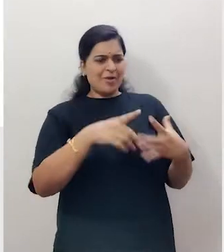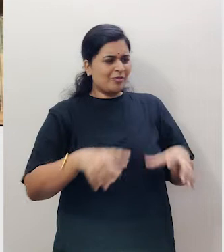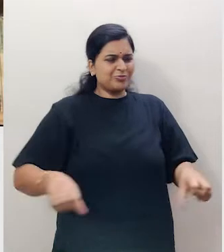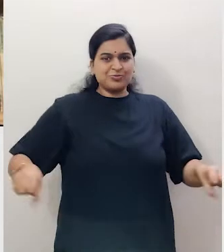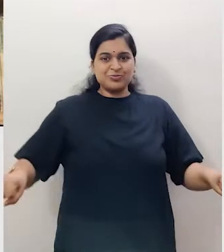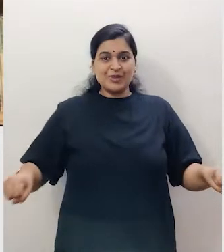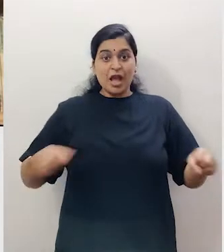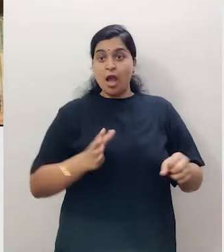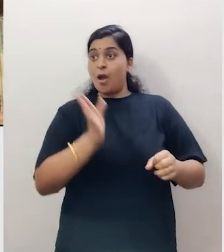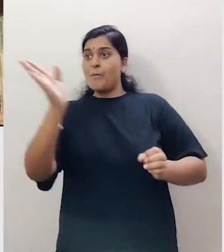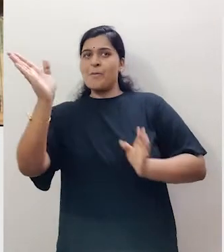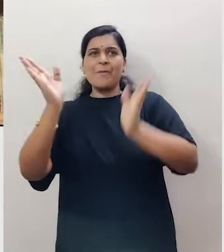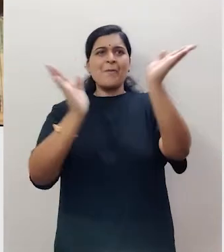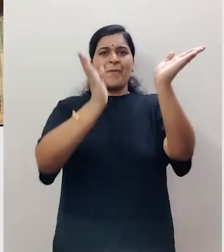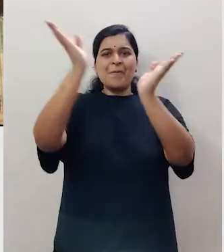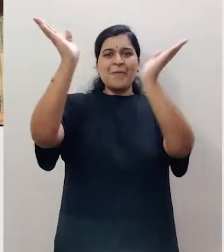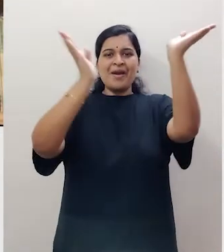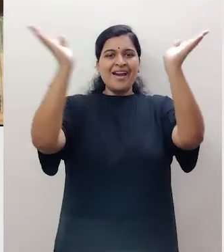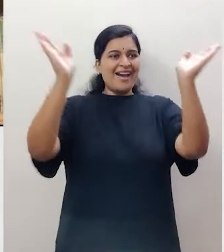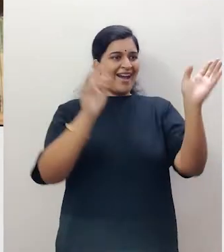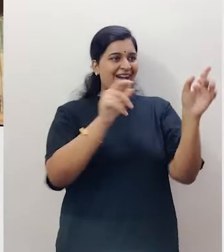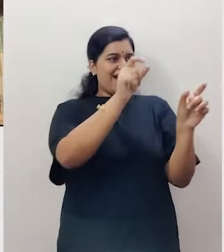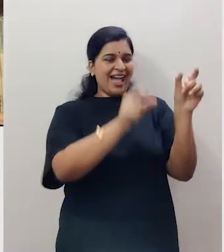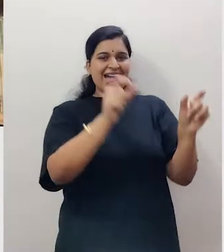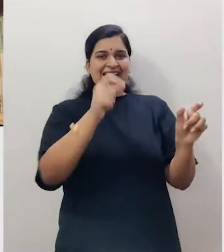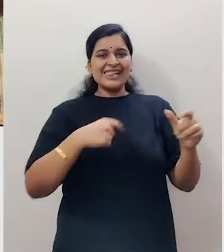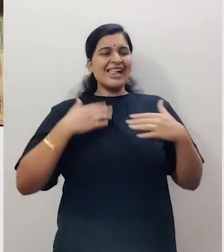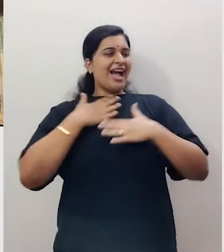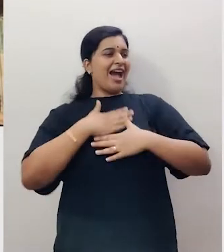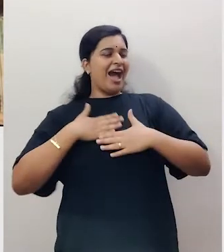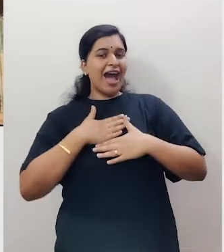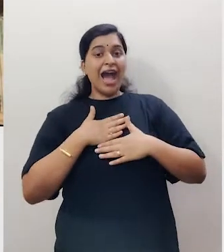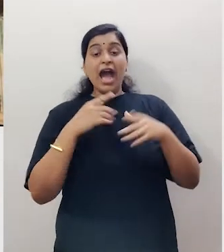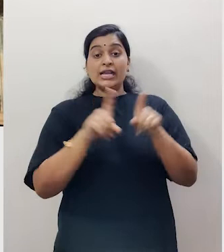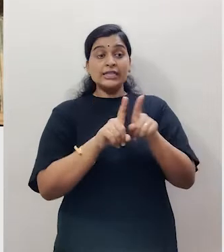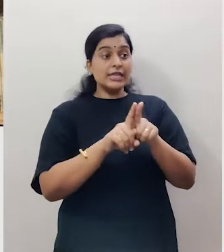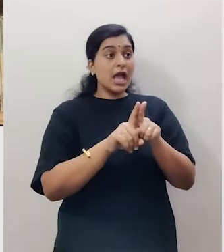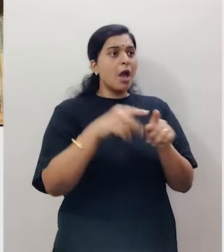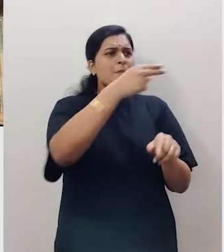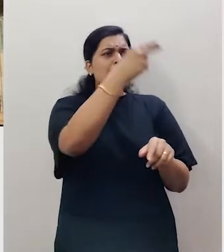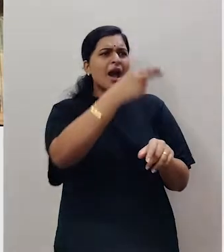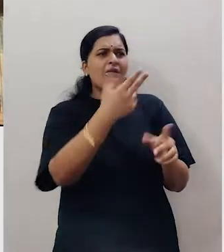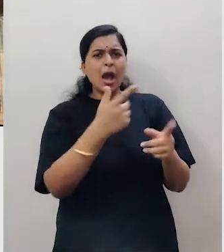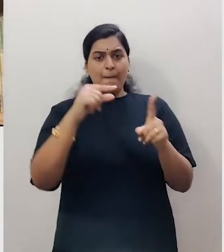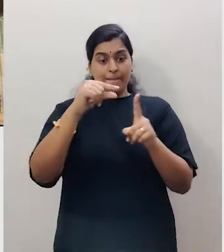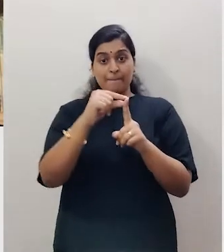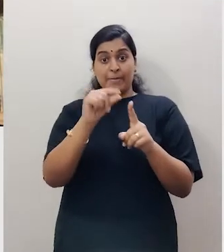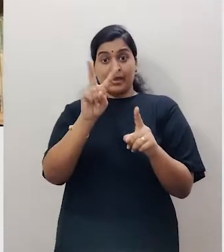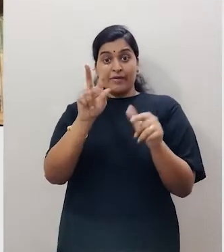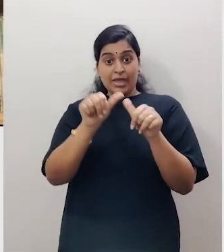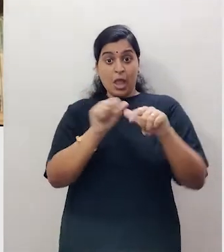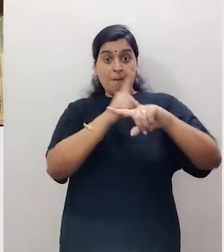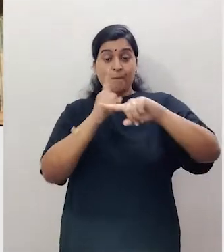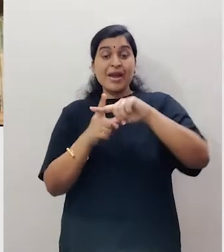branches, and later works see the woven form obscured by the addition of layers and coatings of PVA and dye-soaked cotton